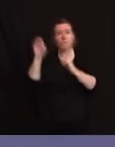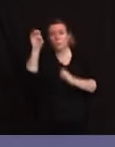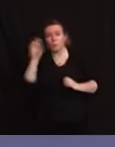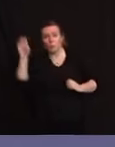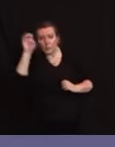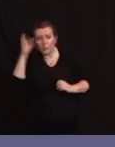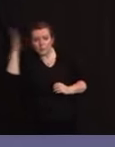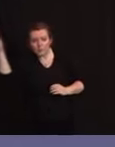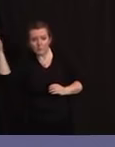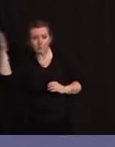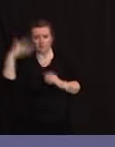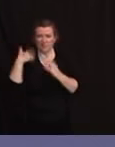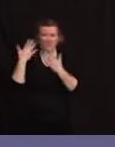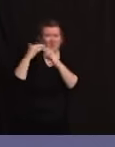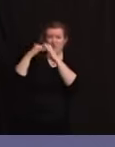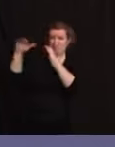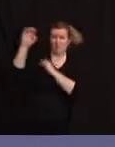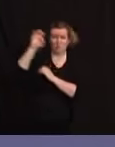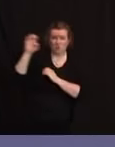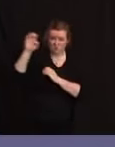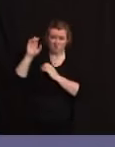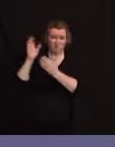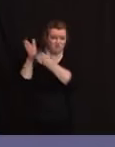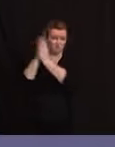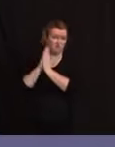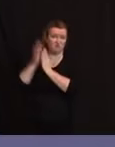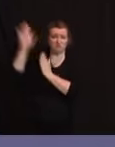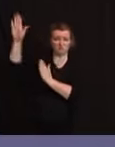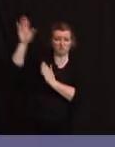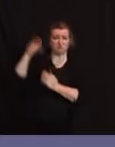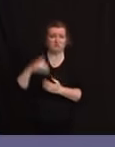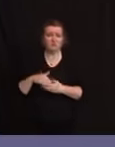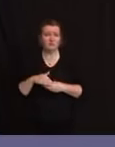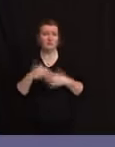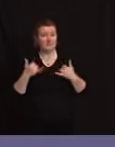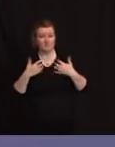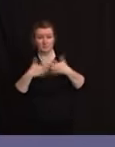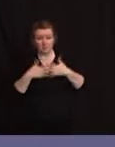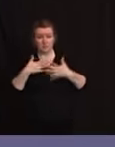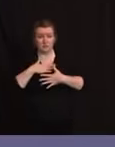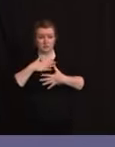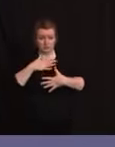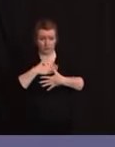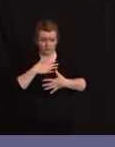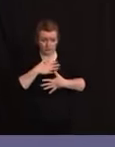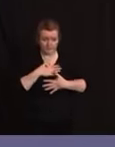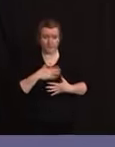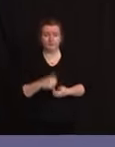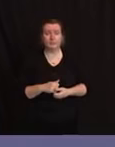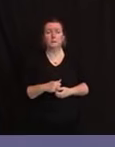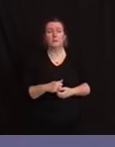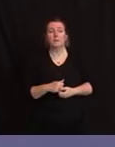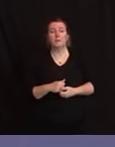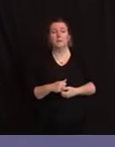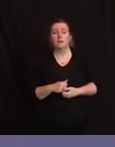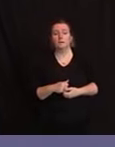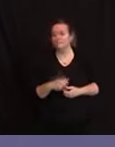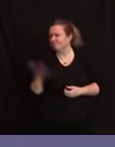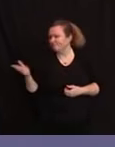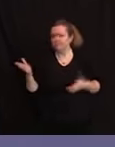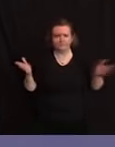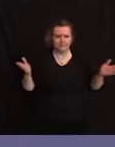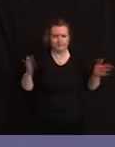morning. Ventilators, on the other hand, there have been, and Pat, you should, or Judy, correct me, but there have